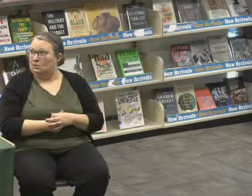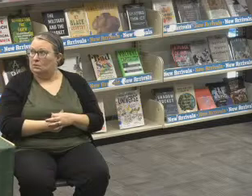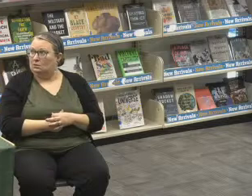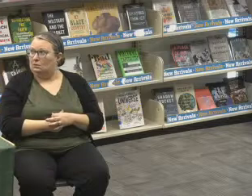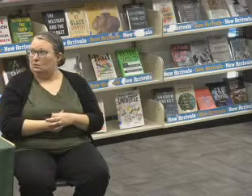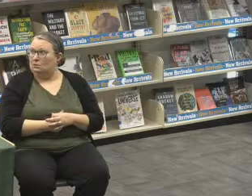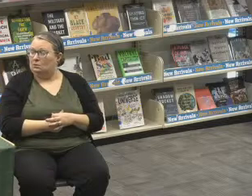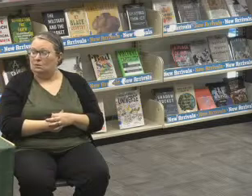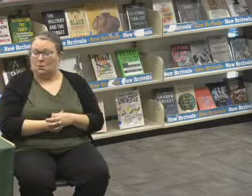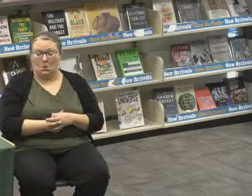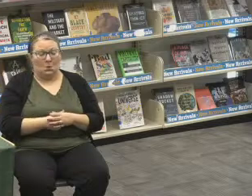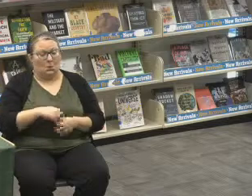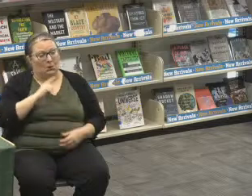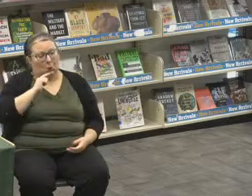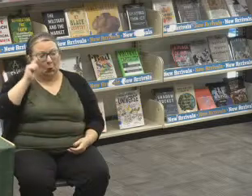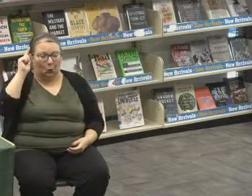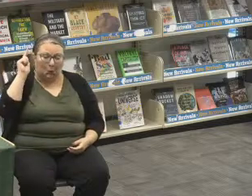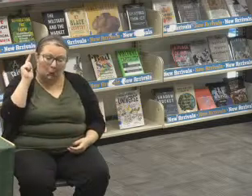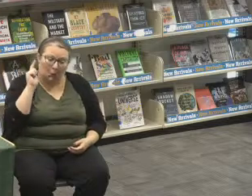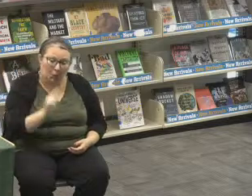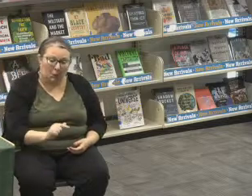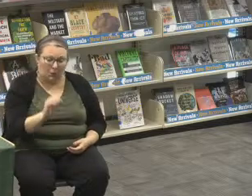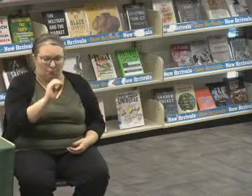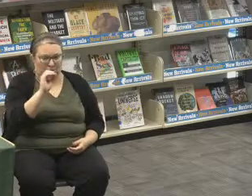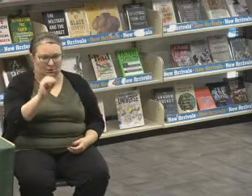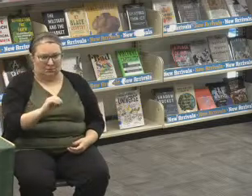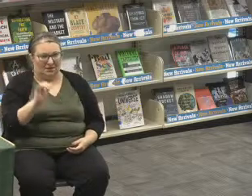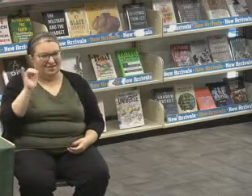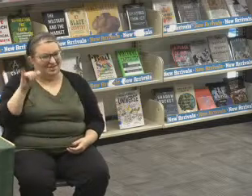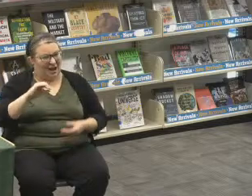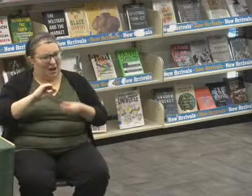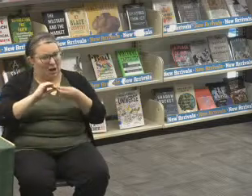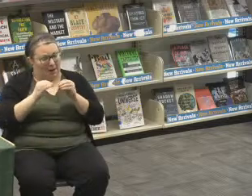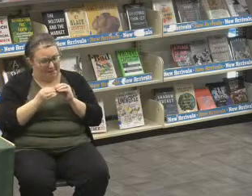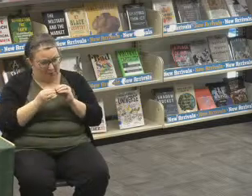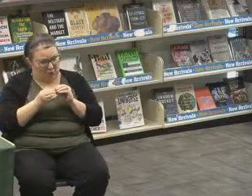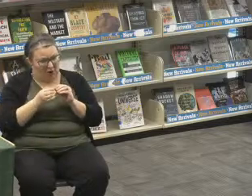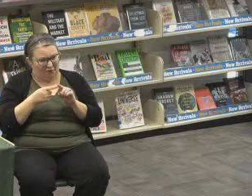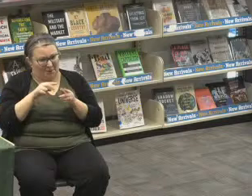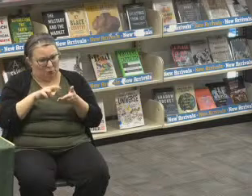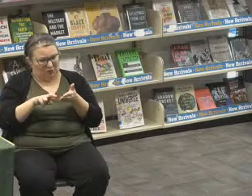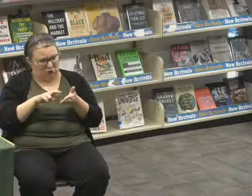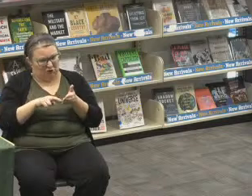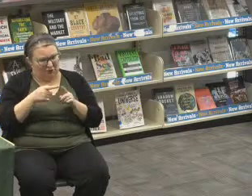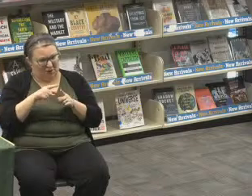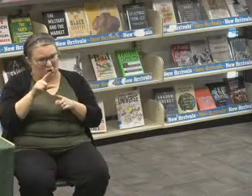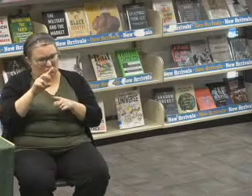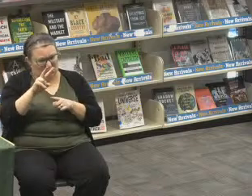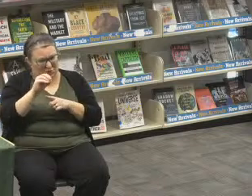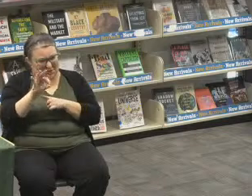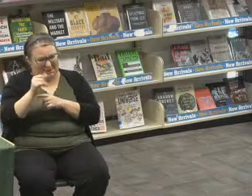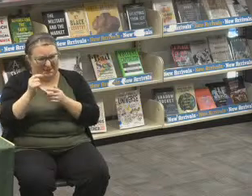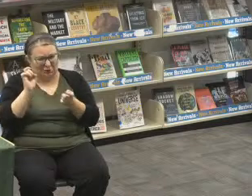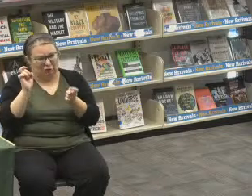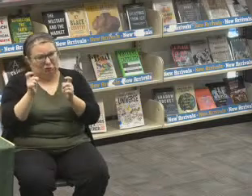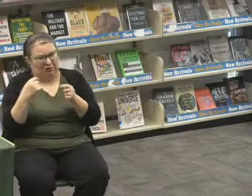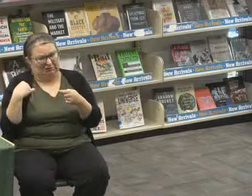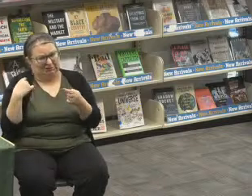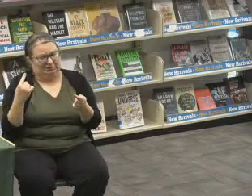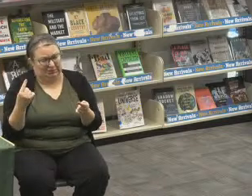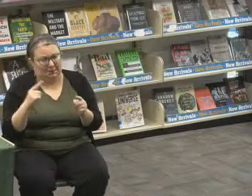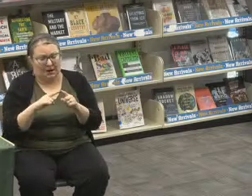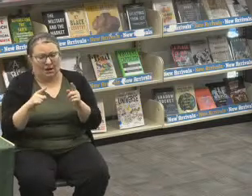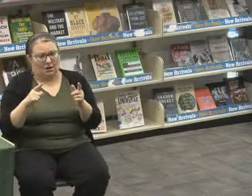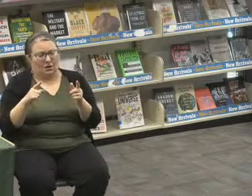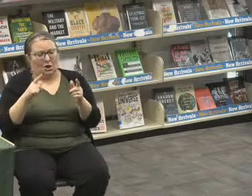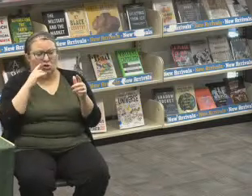That is insanely low. And this number that I got this study from was from 2009. Maybe things have changed since then, but